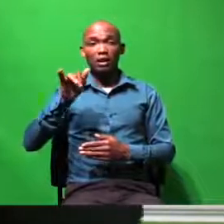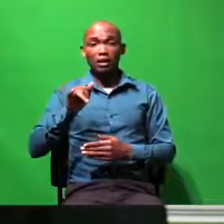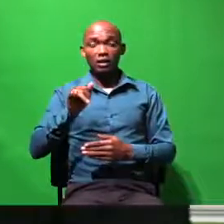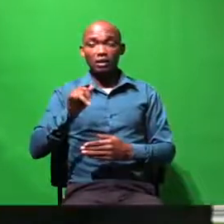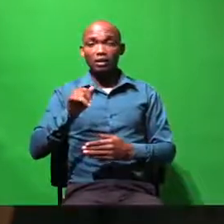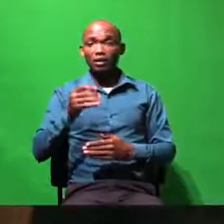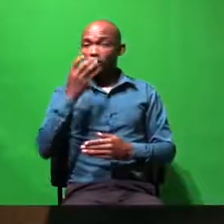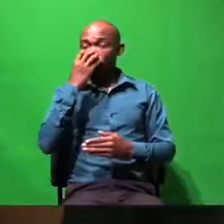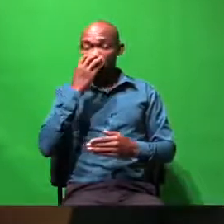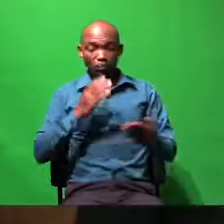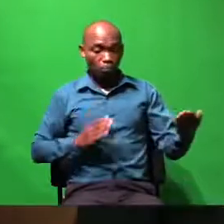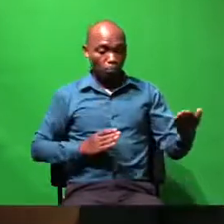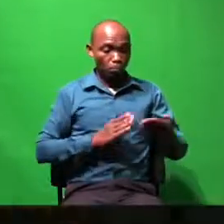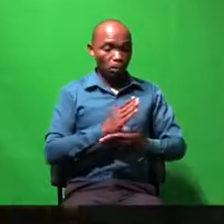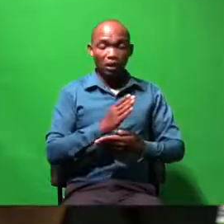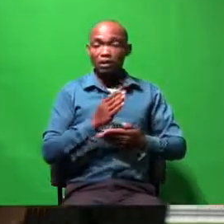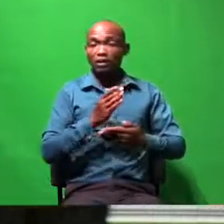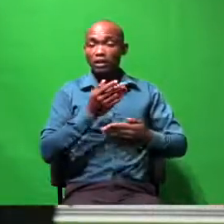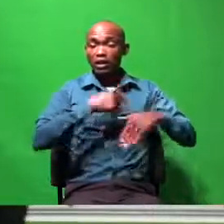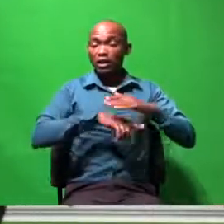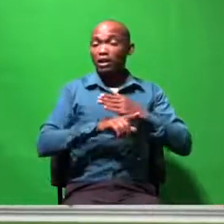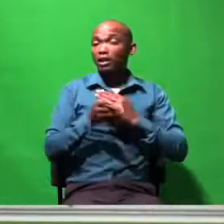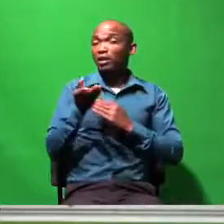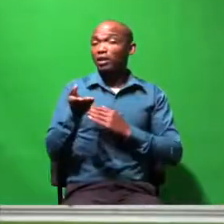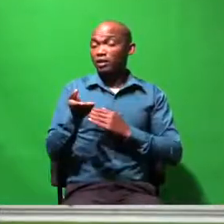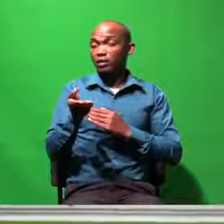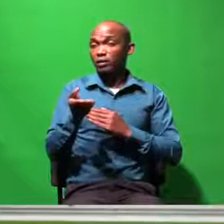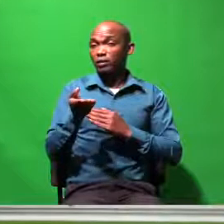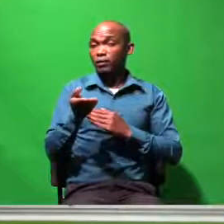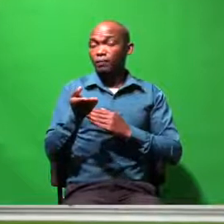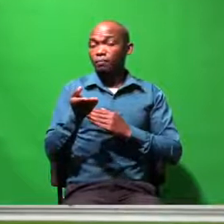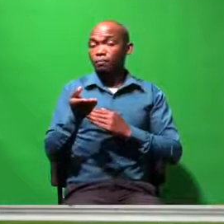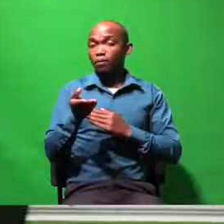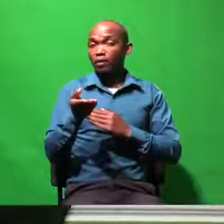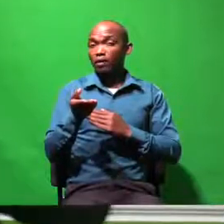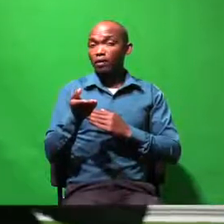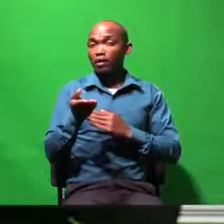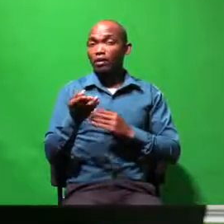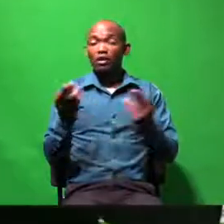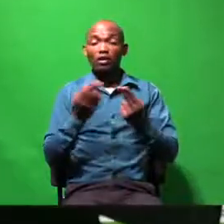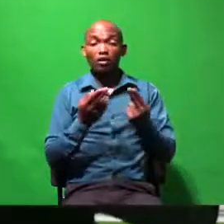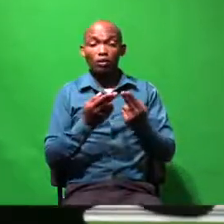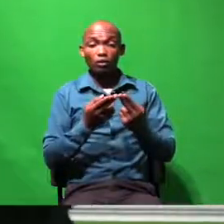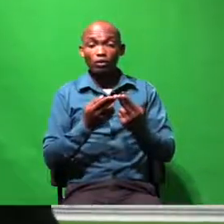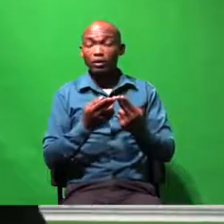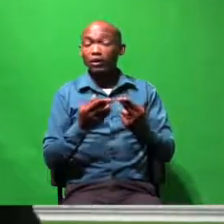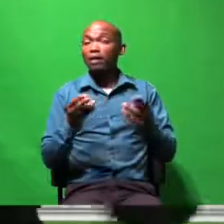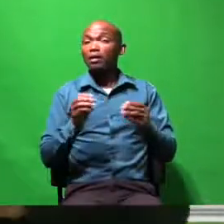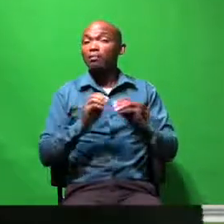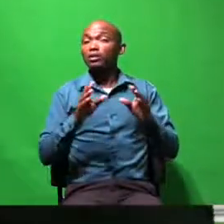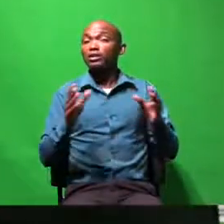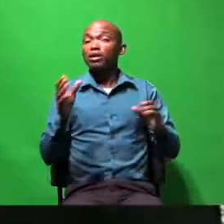oxygenated blood pass through. The blood or the kind of blood pass through, they possess a lot